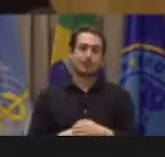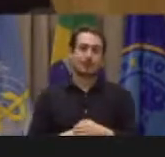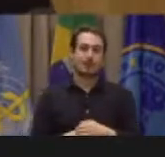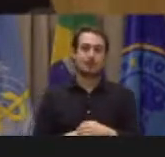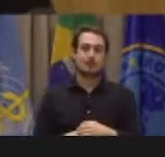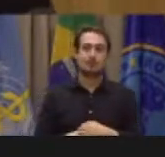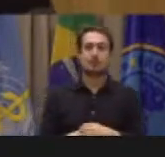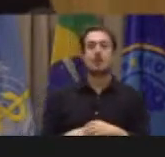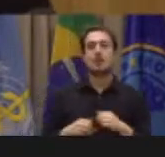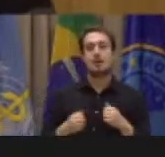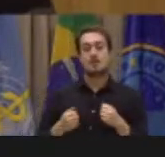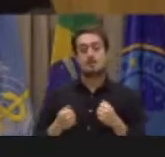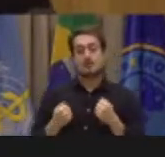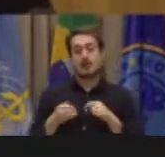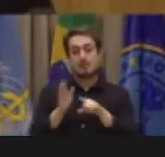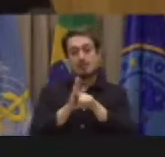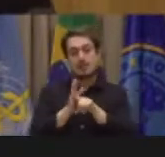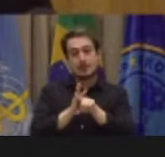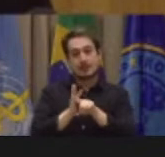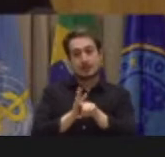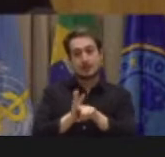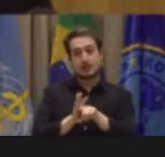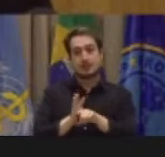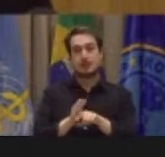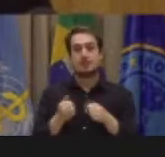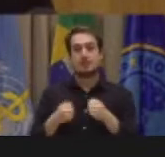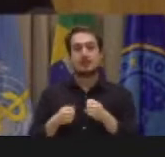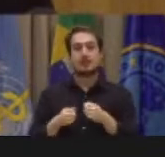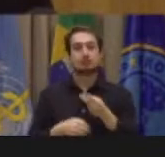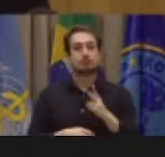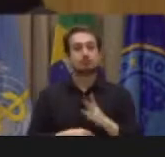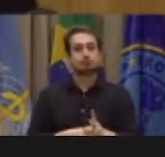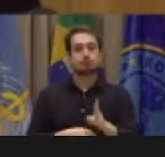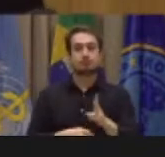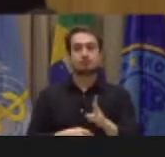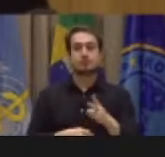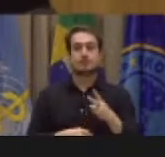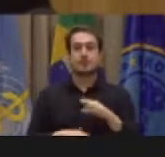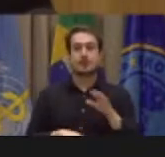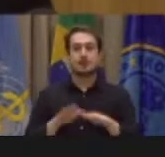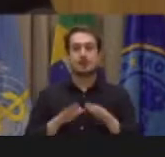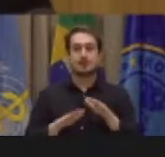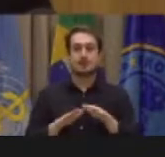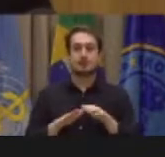So the research has to be something permanent.